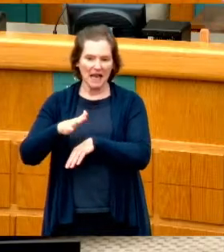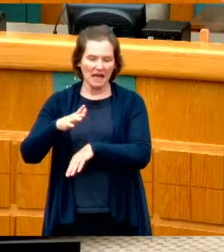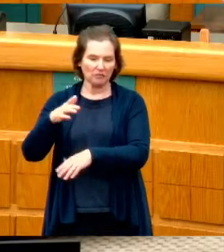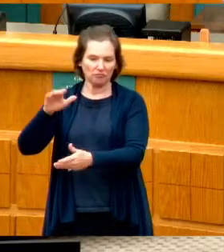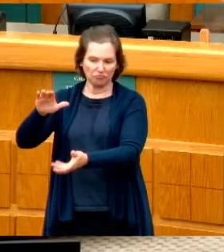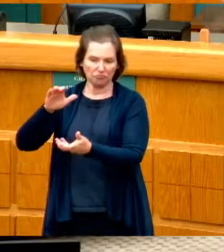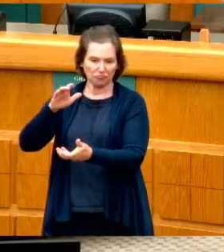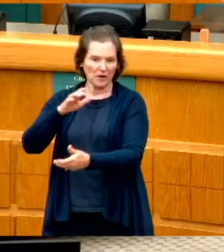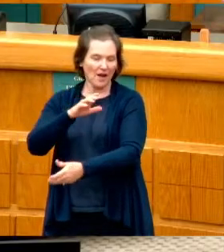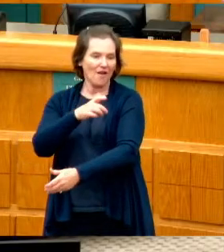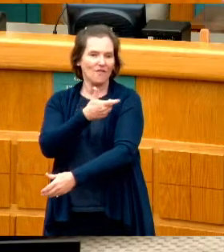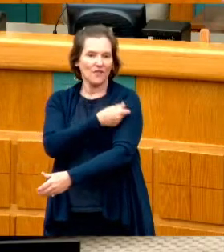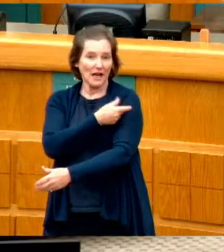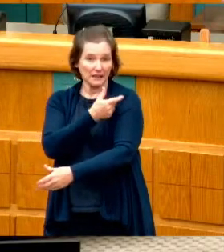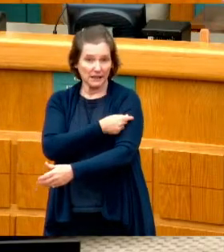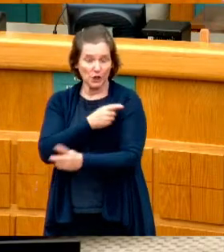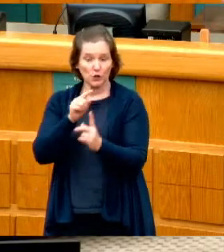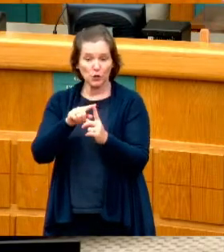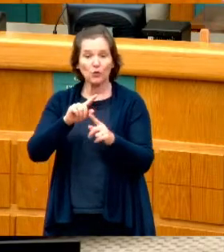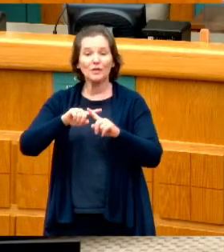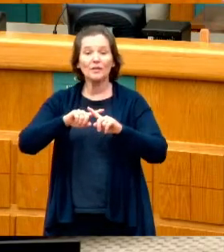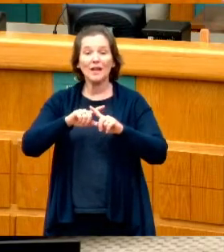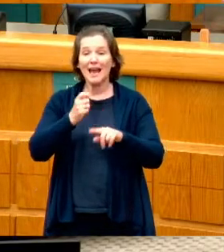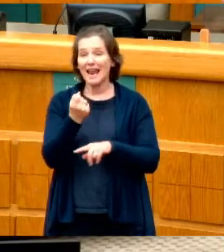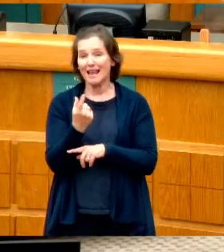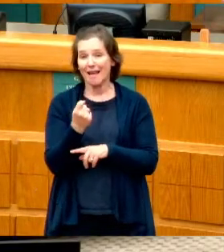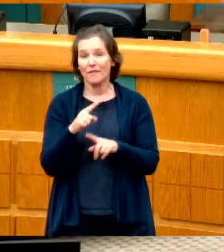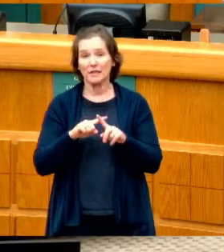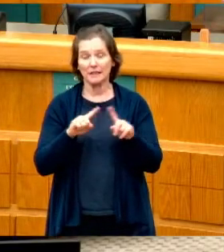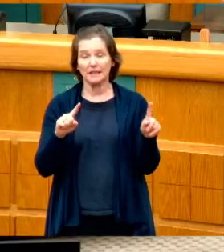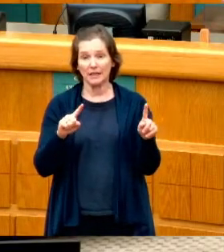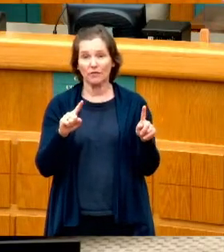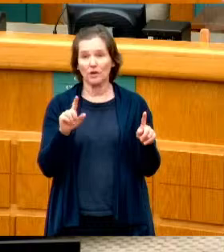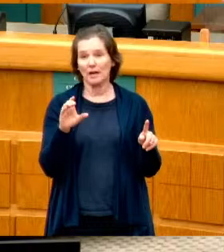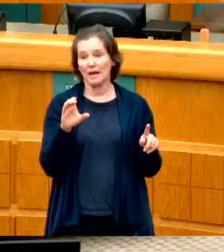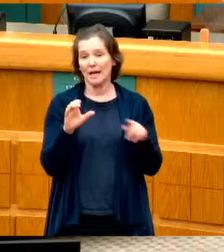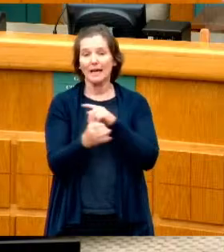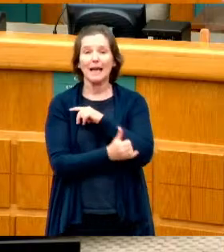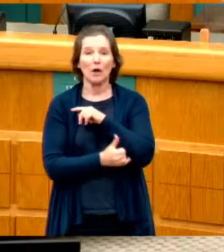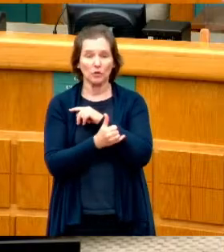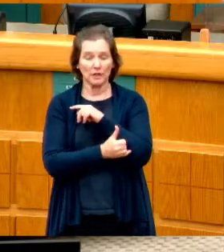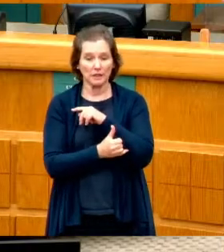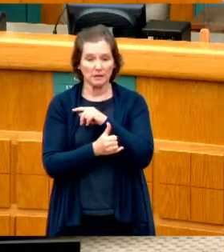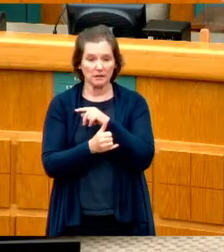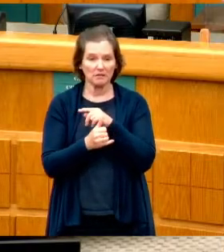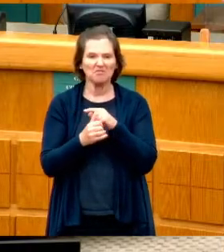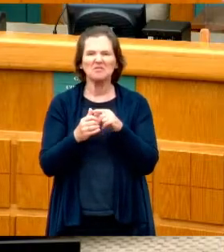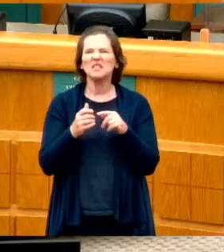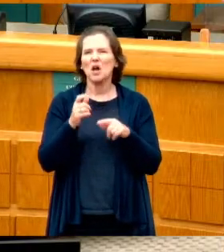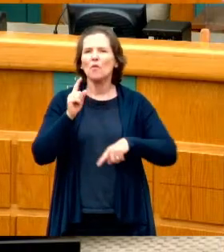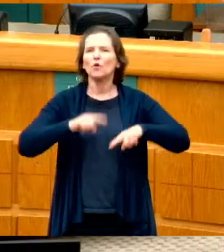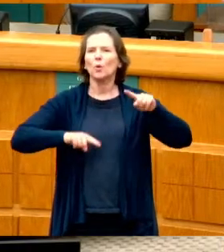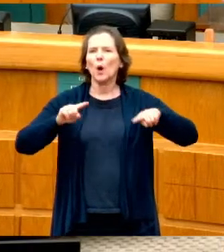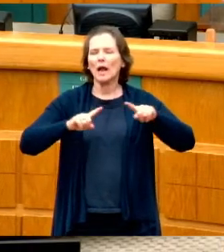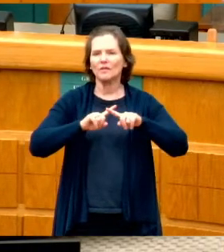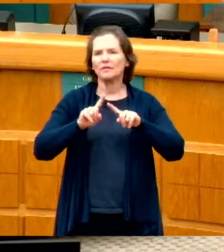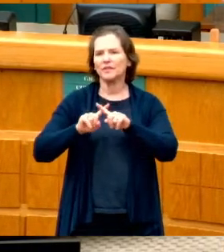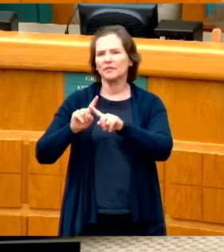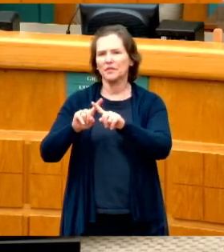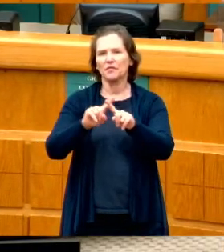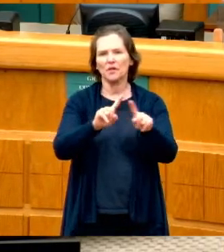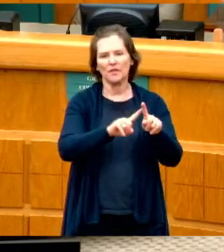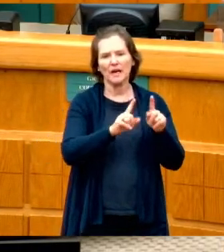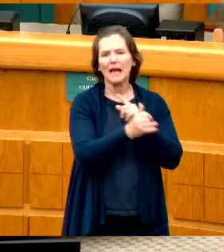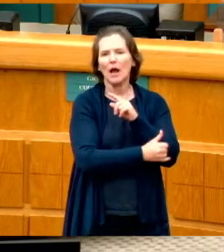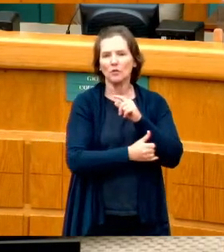program. Some of those counties include Aransas, Bastrop, Dallas, Refugio, and Webb